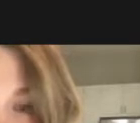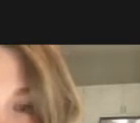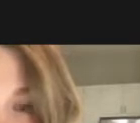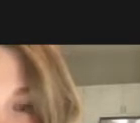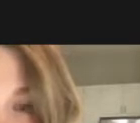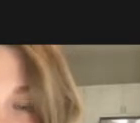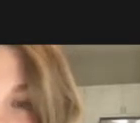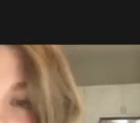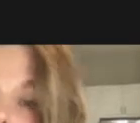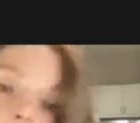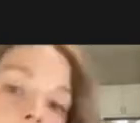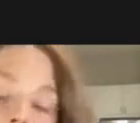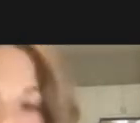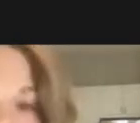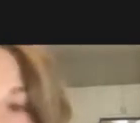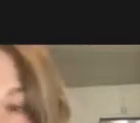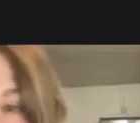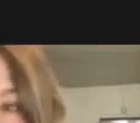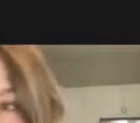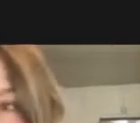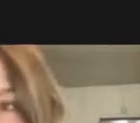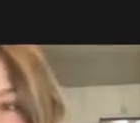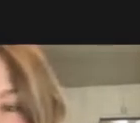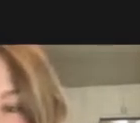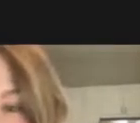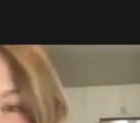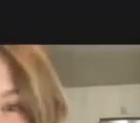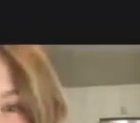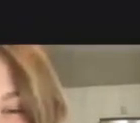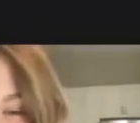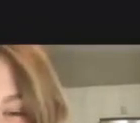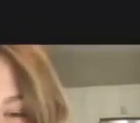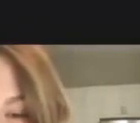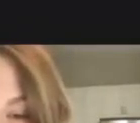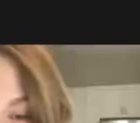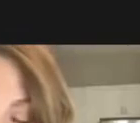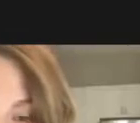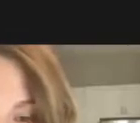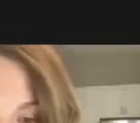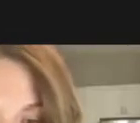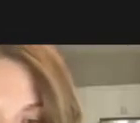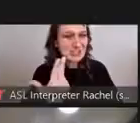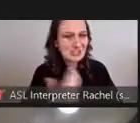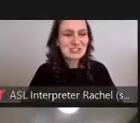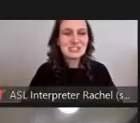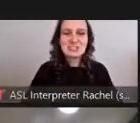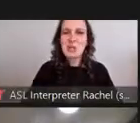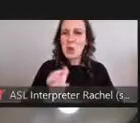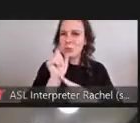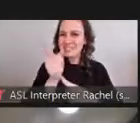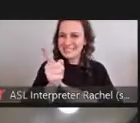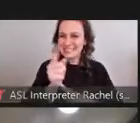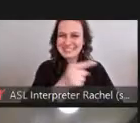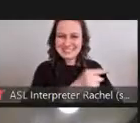next cafe session, which is coming up in March. So just give me a second. I apologize.